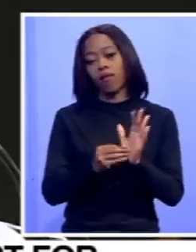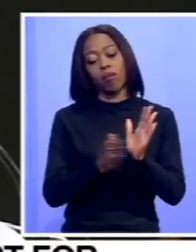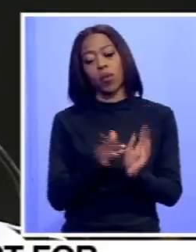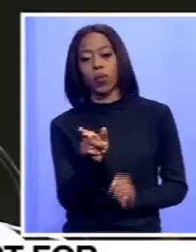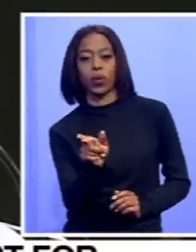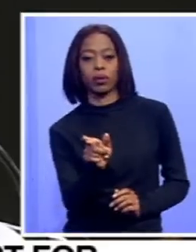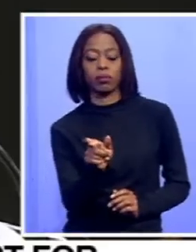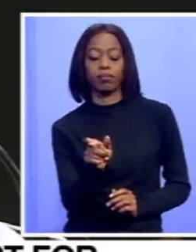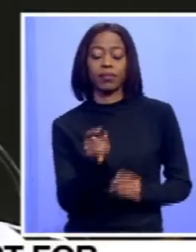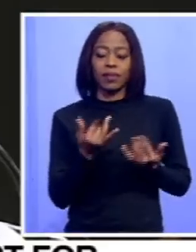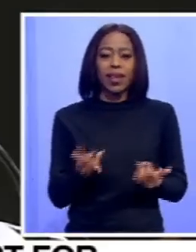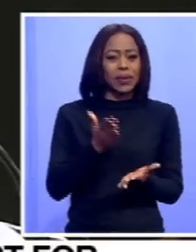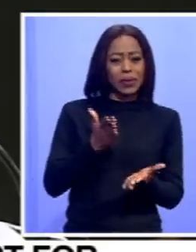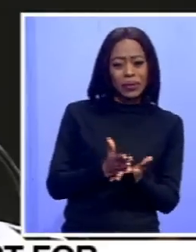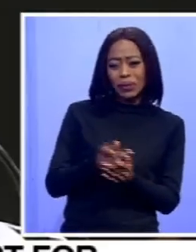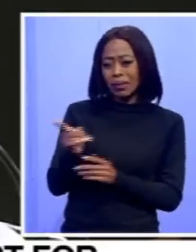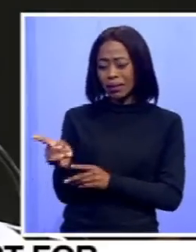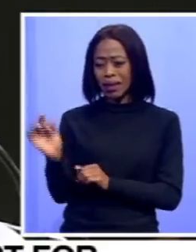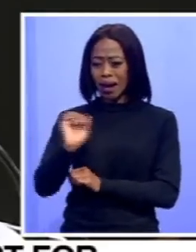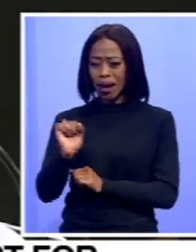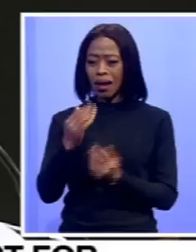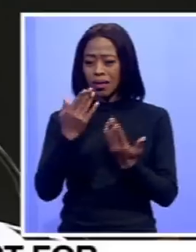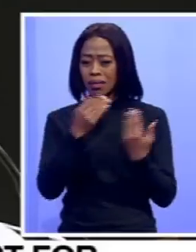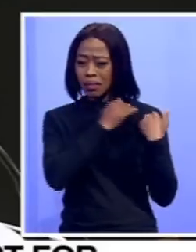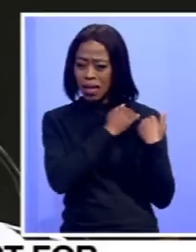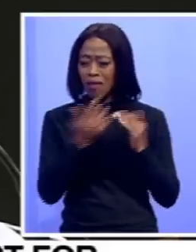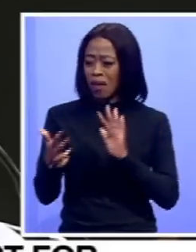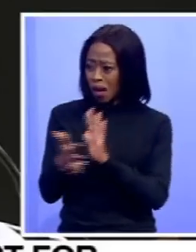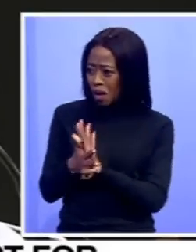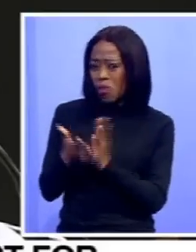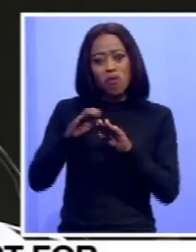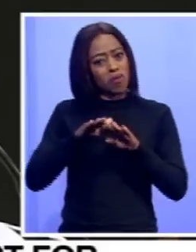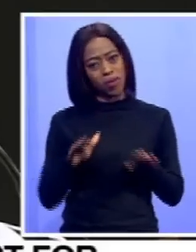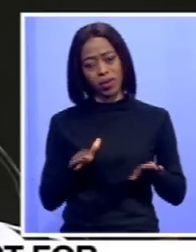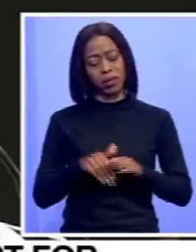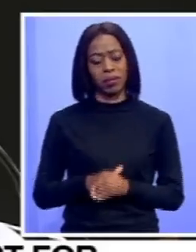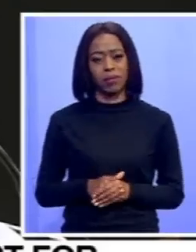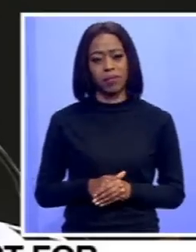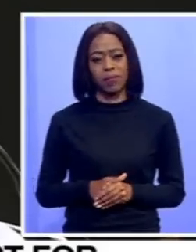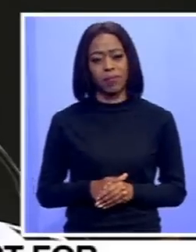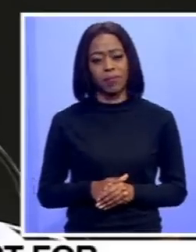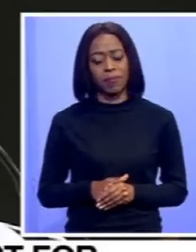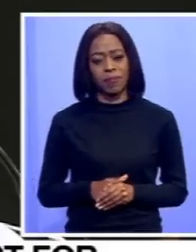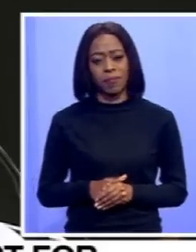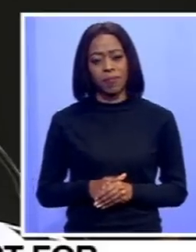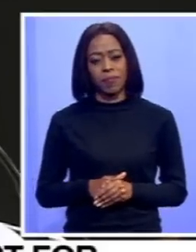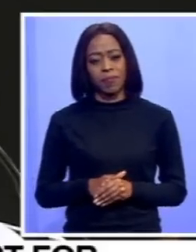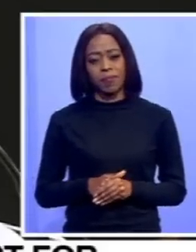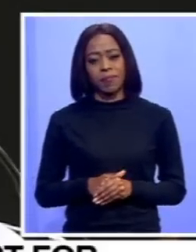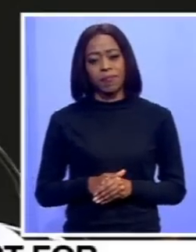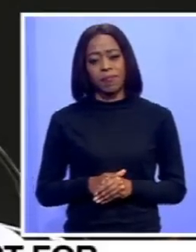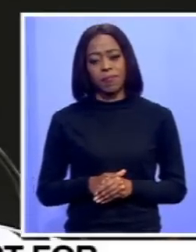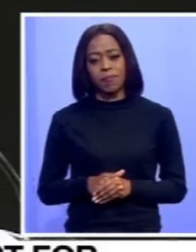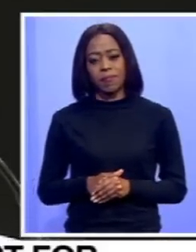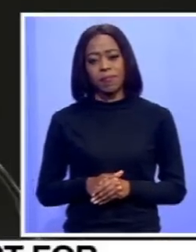was not certain whether the accused vehicle had been secured or accredited for the ceremony at Memorial Park. Sub 3, he had been